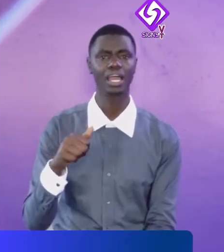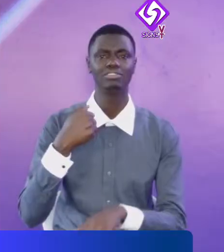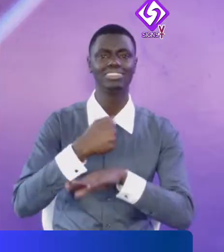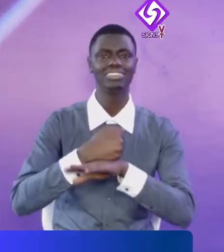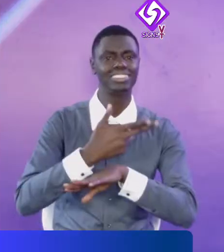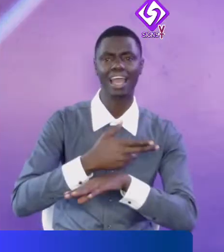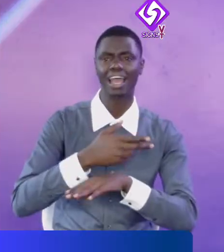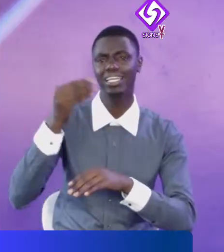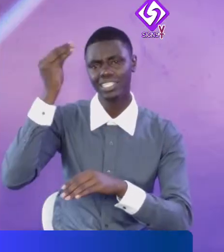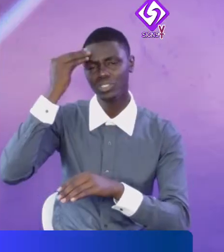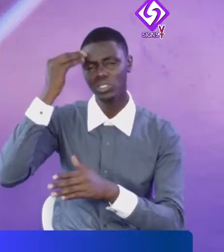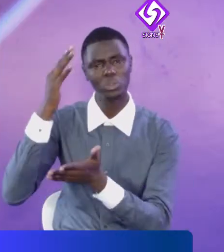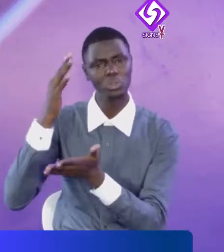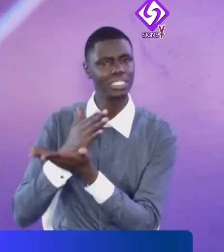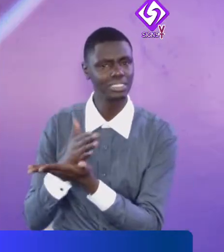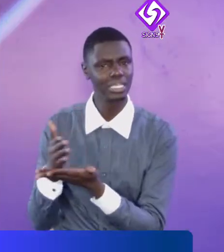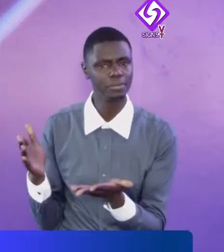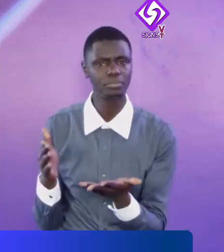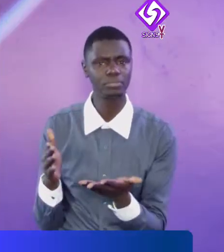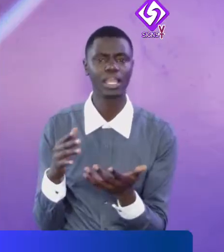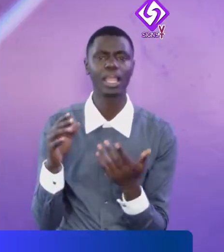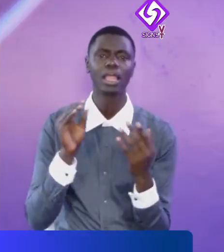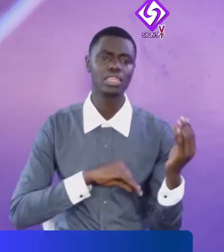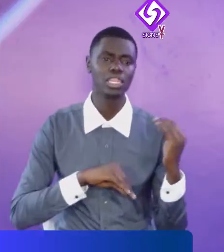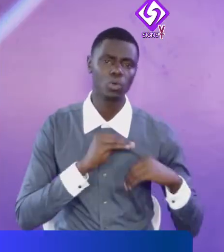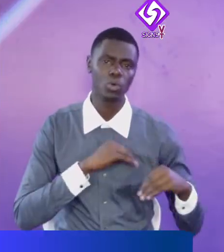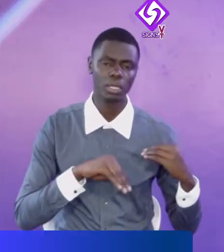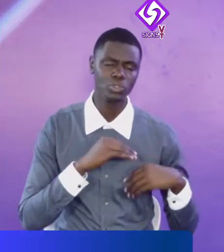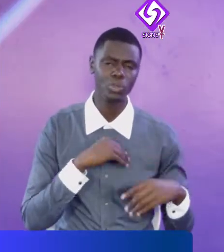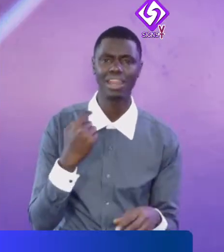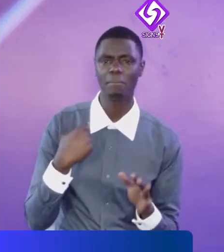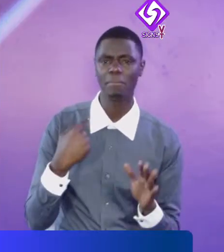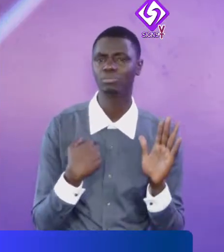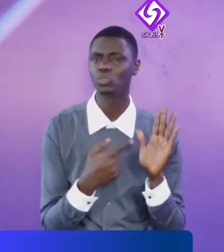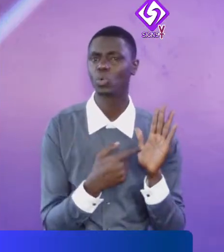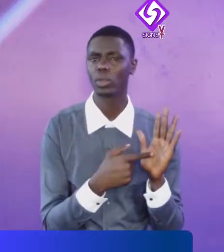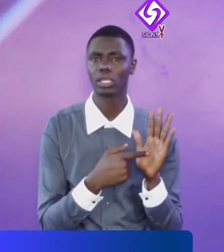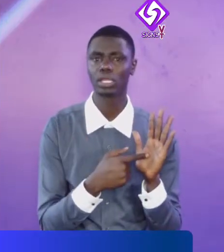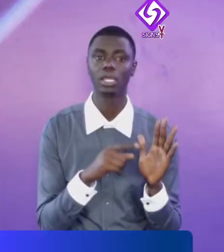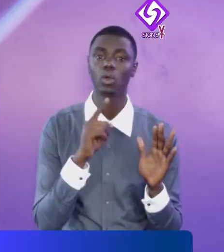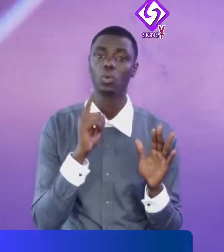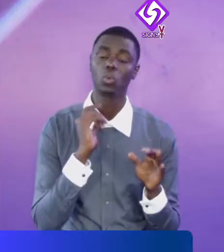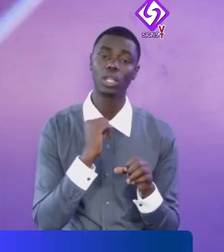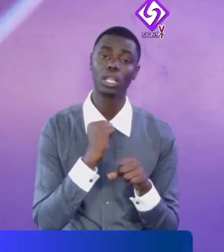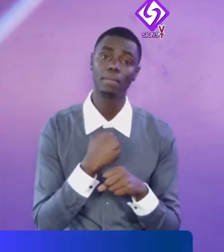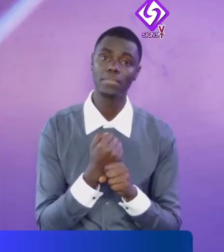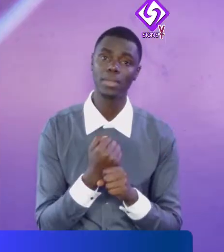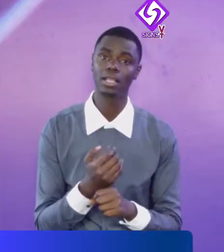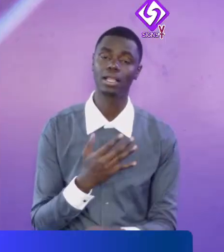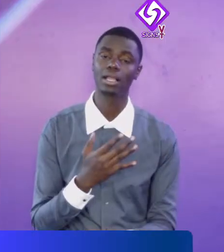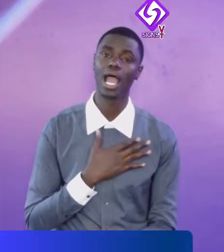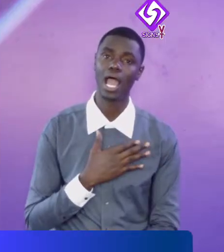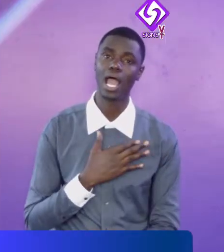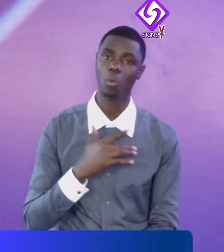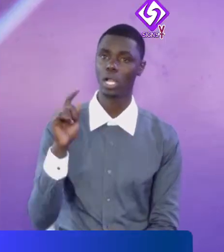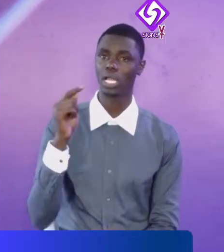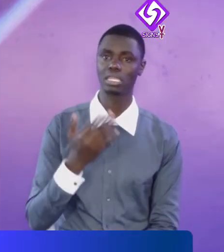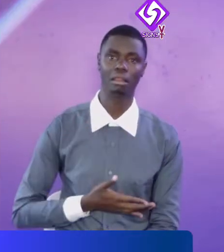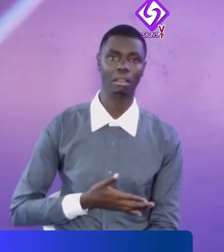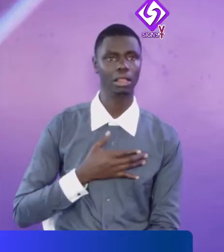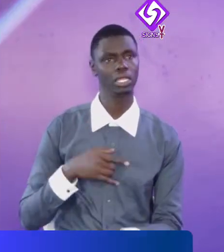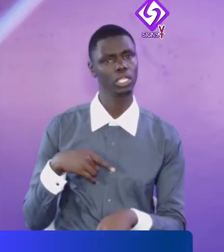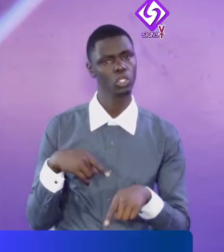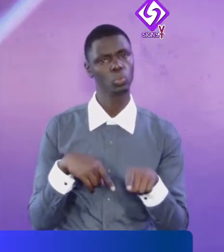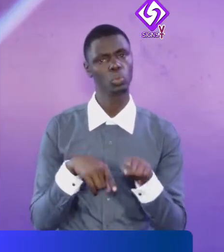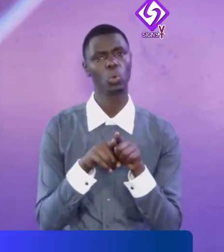the education sector, the corruption figures I'm showing should make your diapers wet enough to make you go register